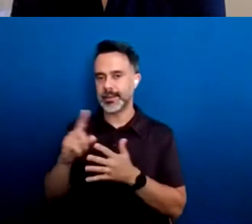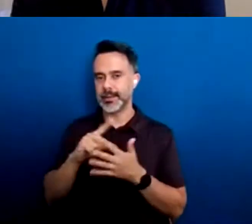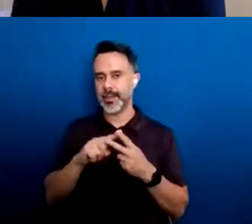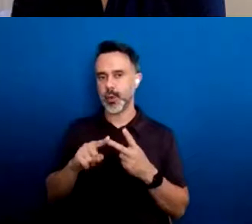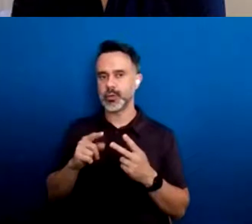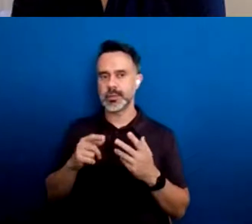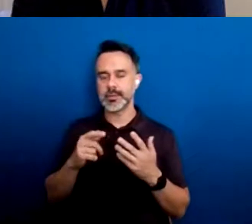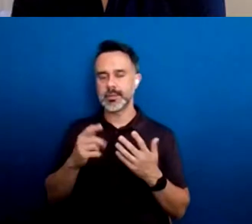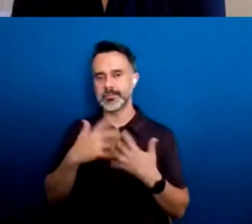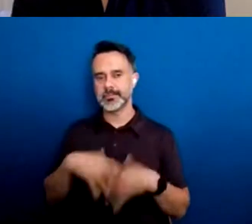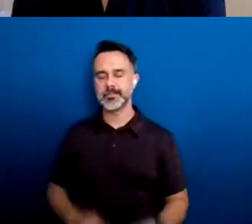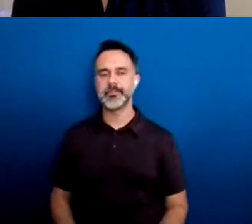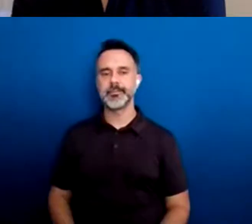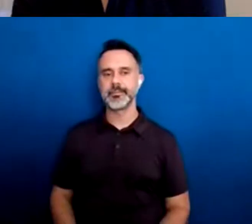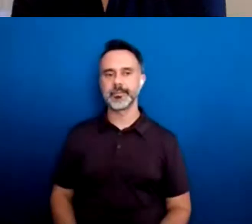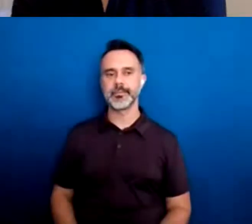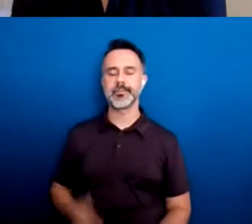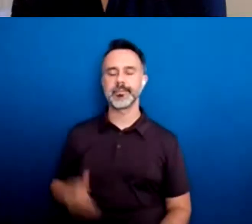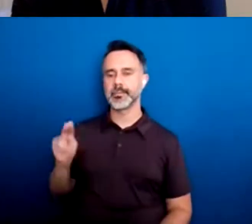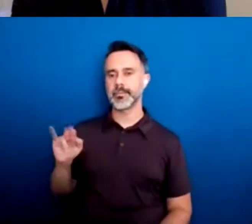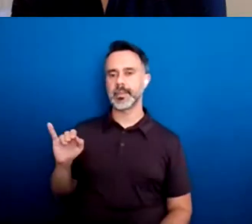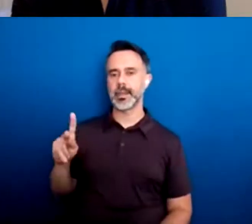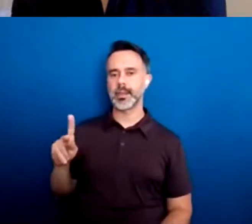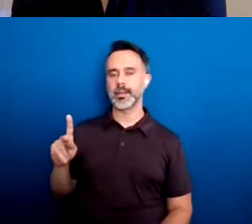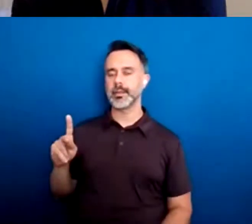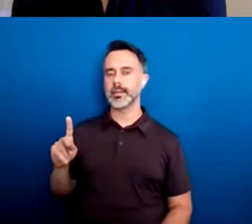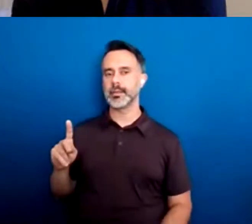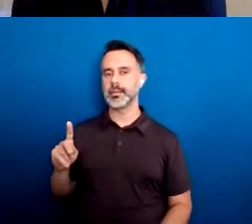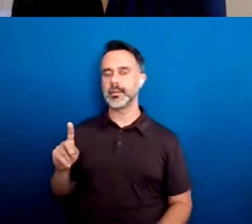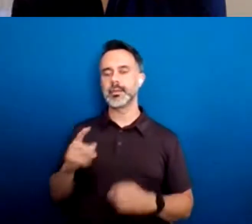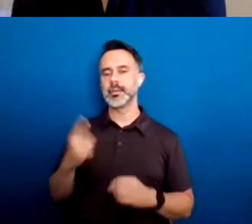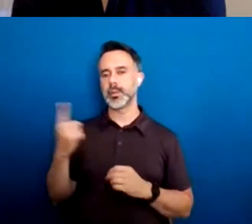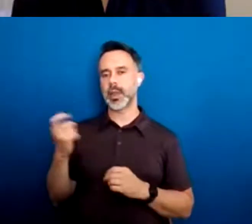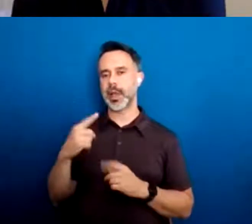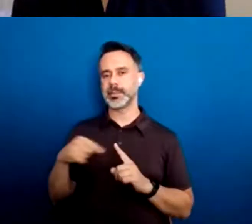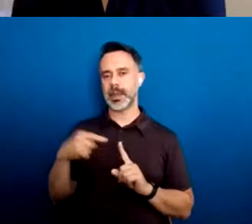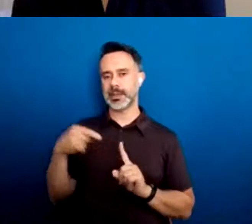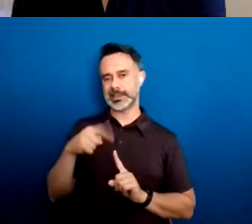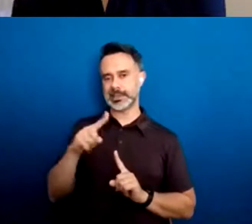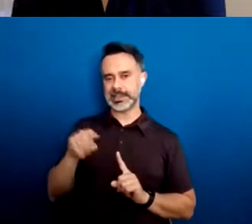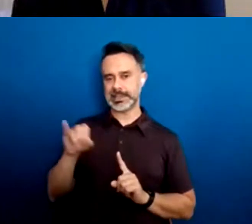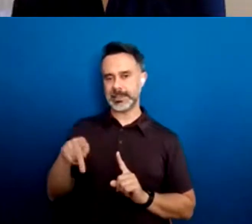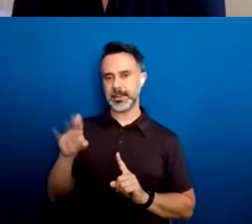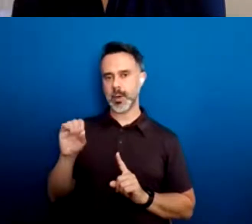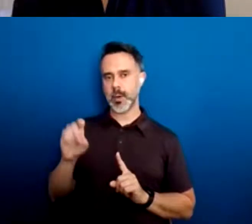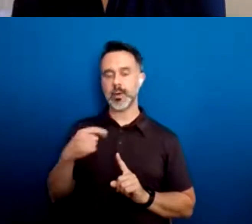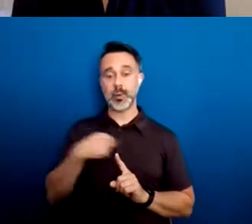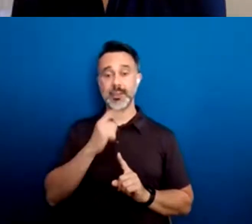I'll add to that. I think the question asked about a very specific neighborhood and zip code, and I believe we are actually working with an apartment